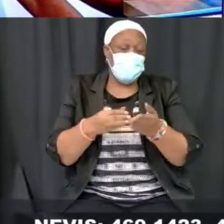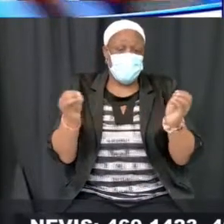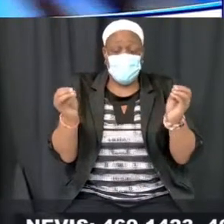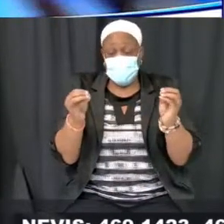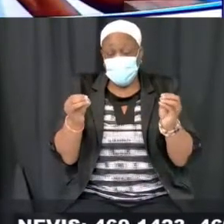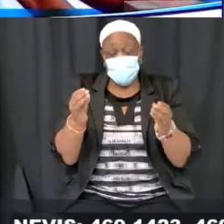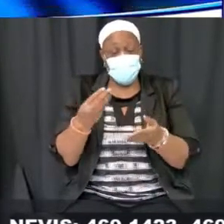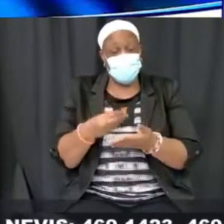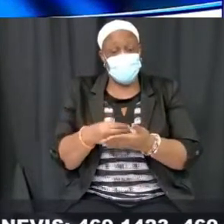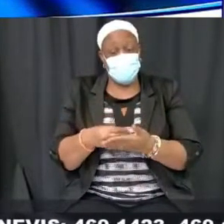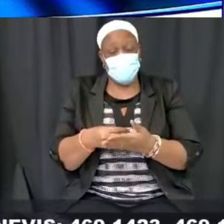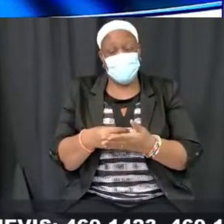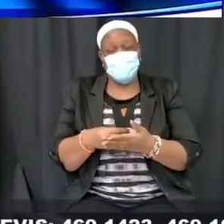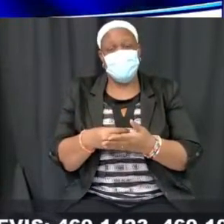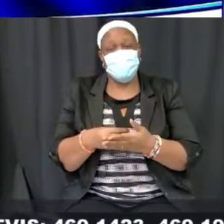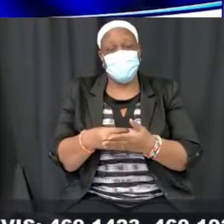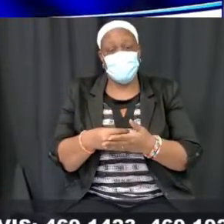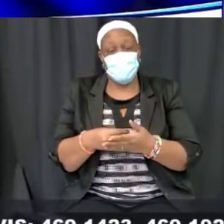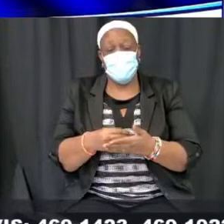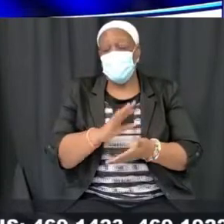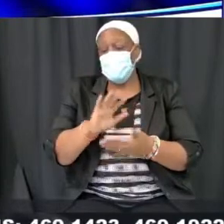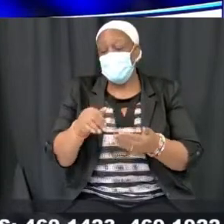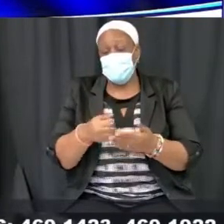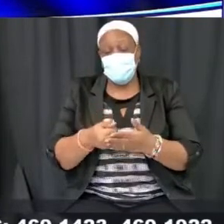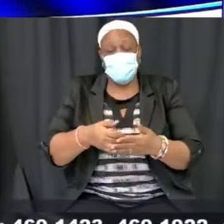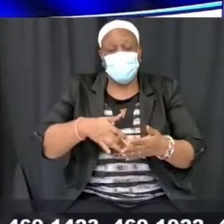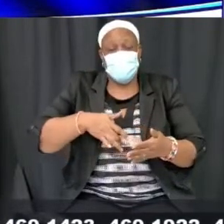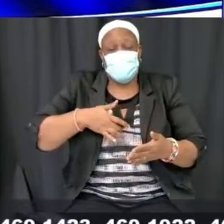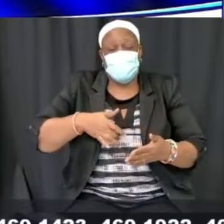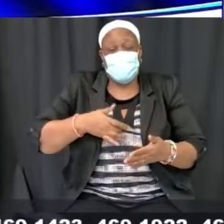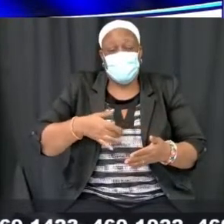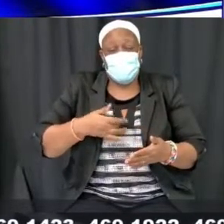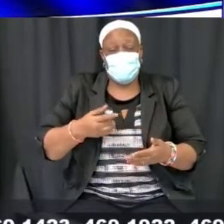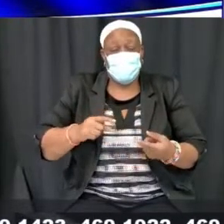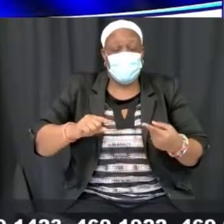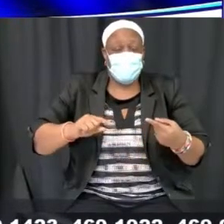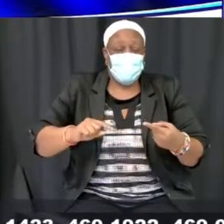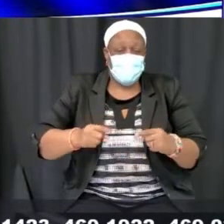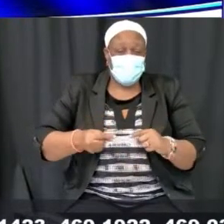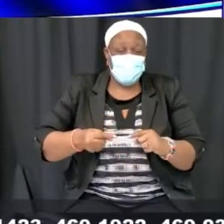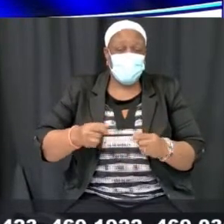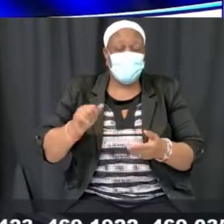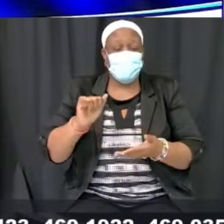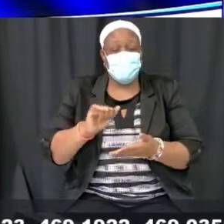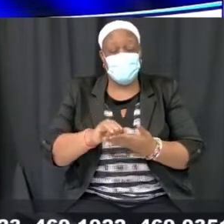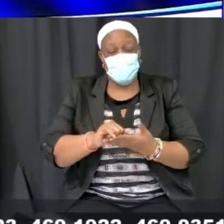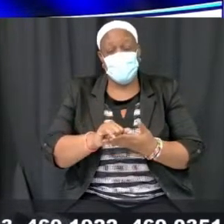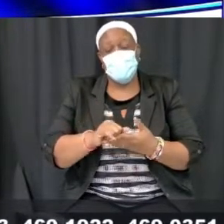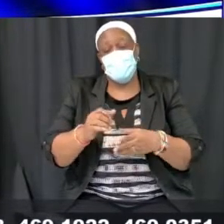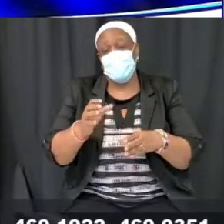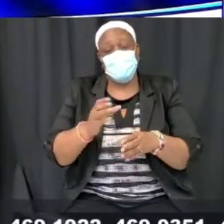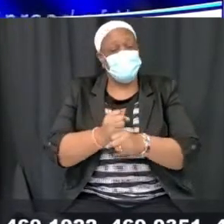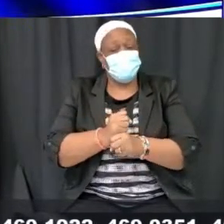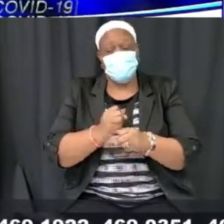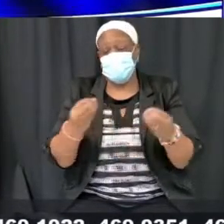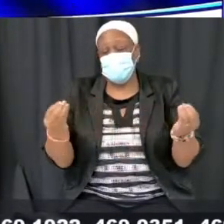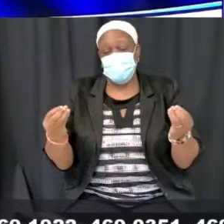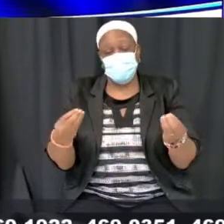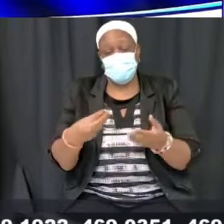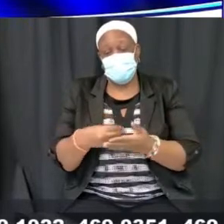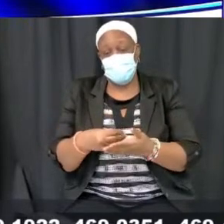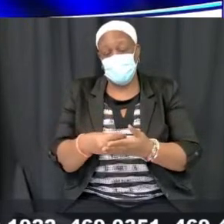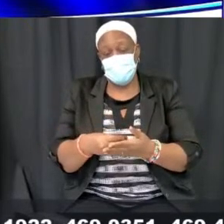have seen and felt the pain of loss of income, which impacts our self-esteem